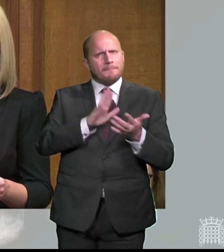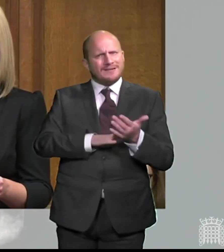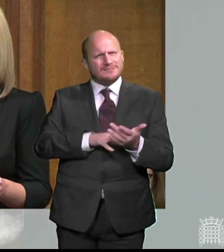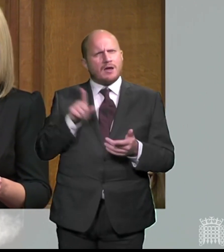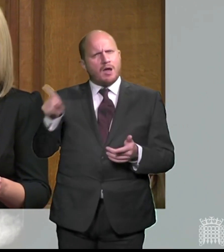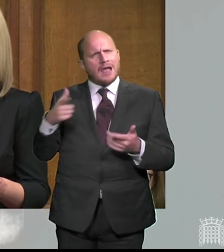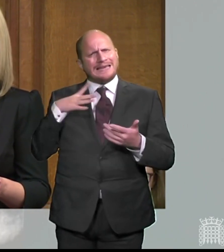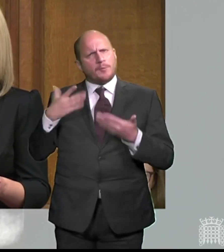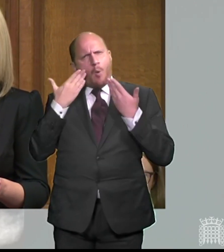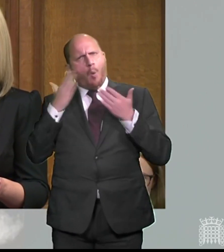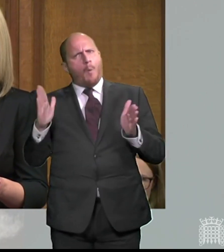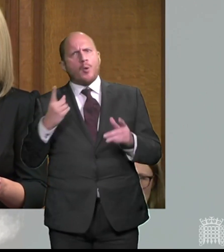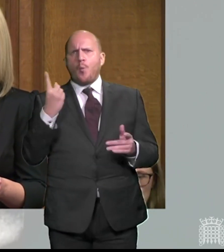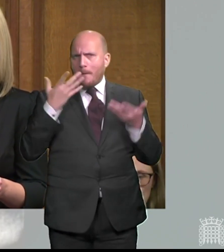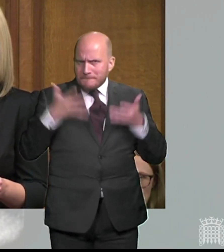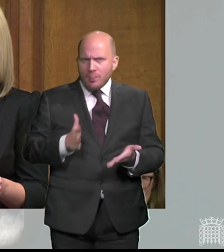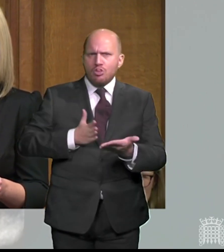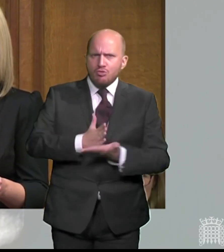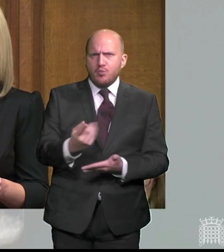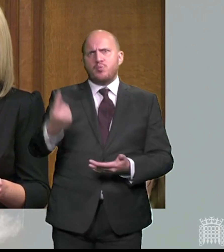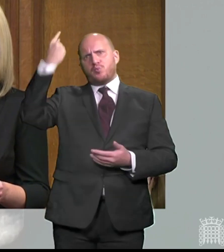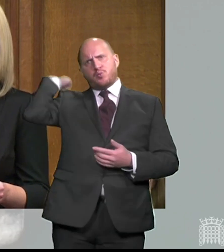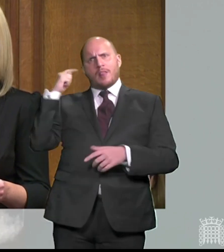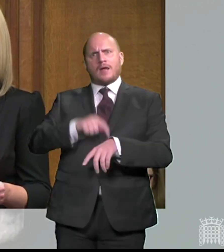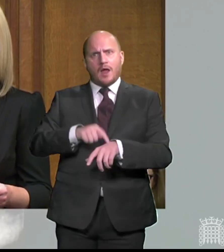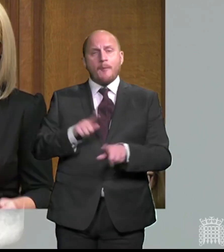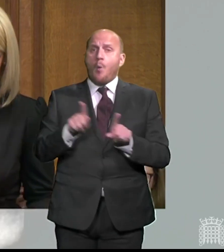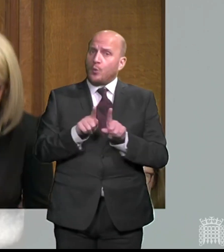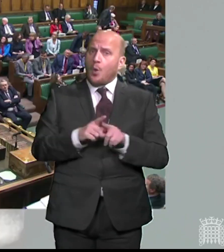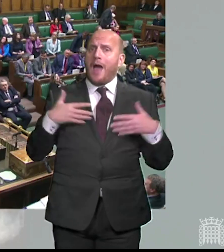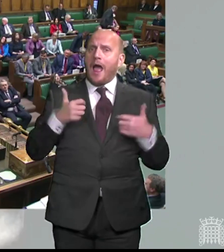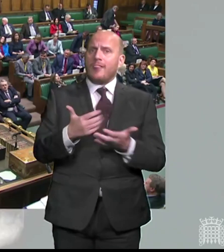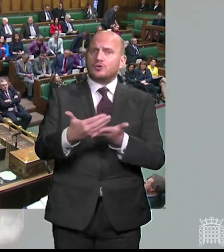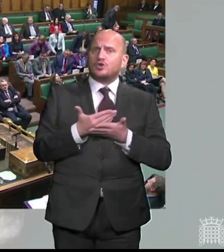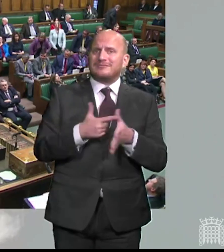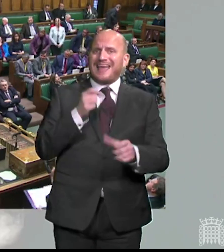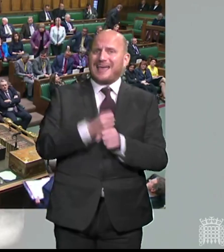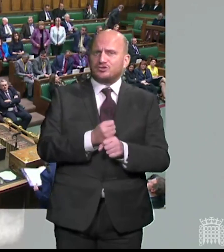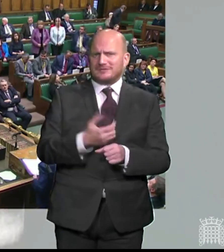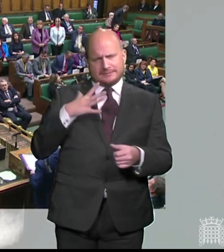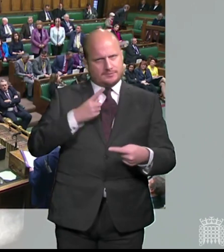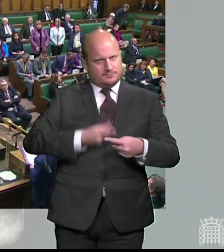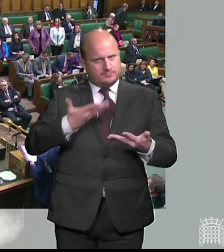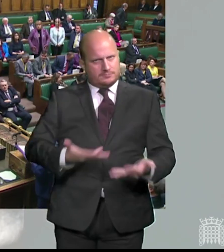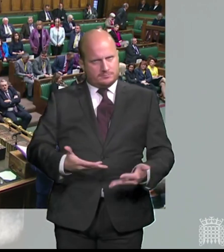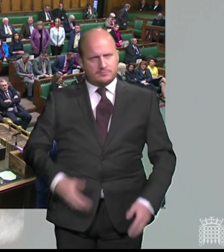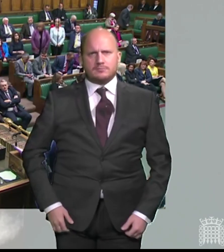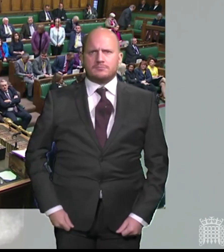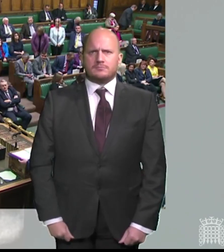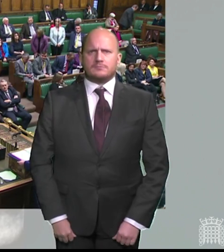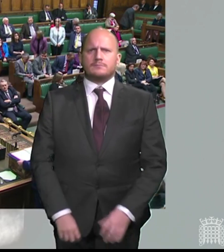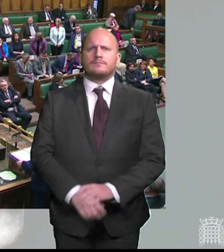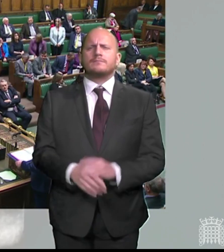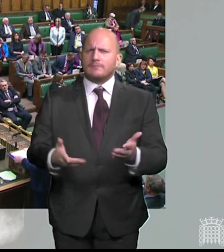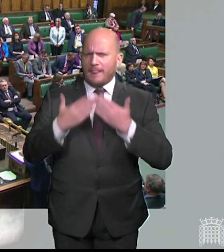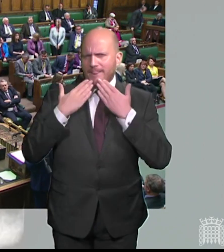point to me. If she wishes to do so, and this is her opportunity, I'd be very glad to address it. Angela Rayner.